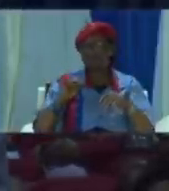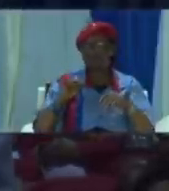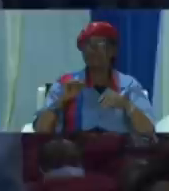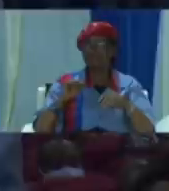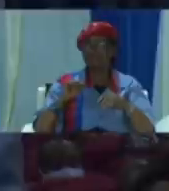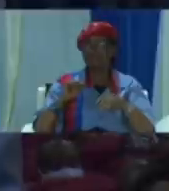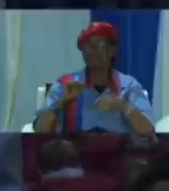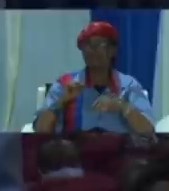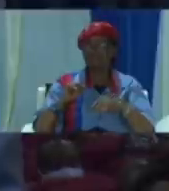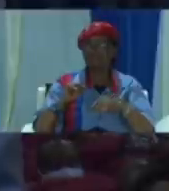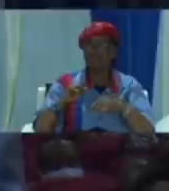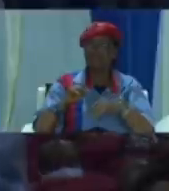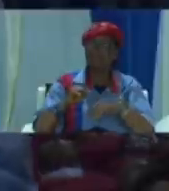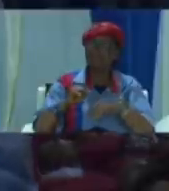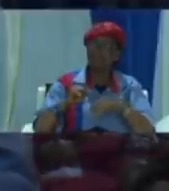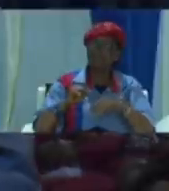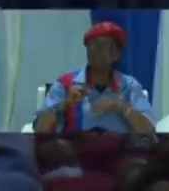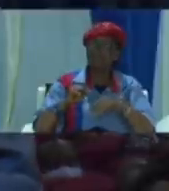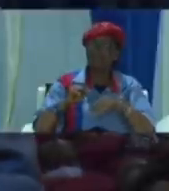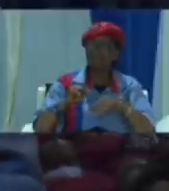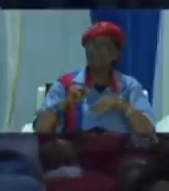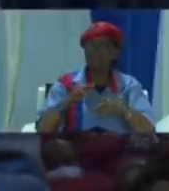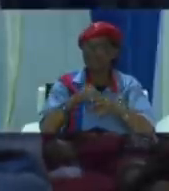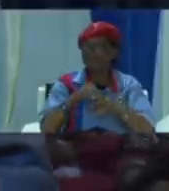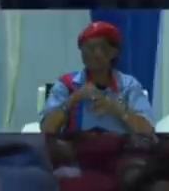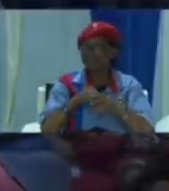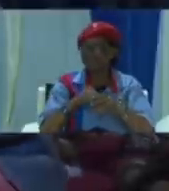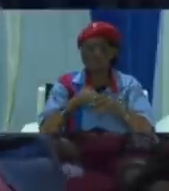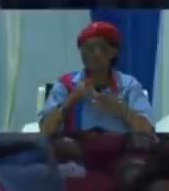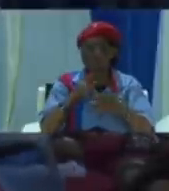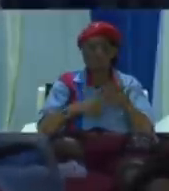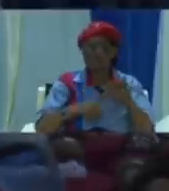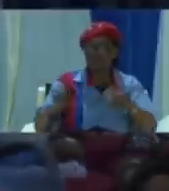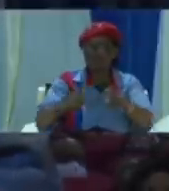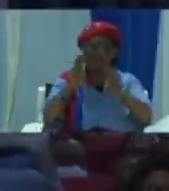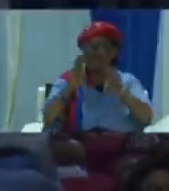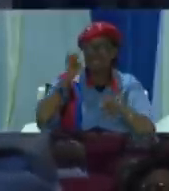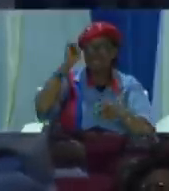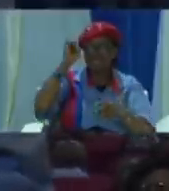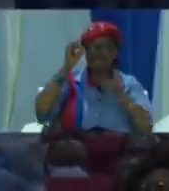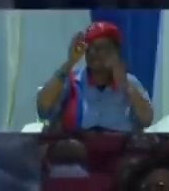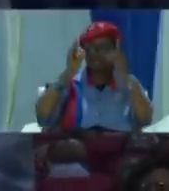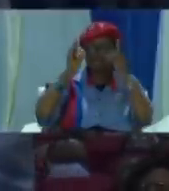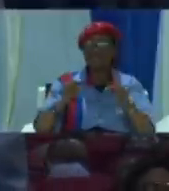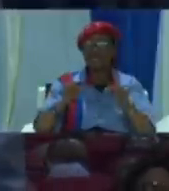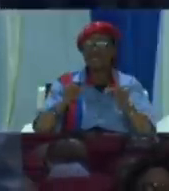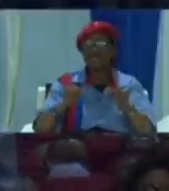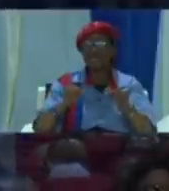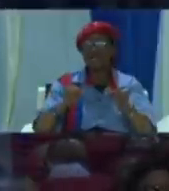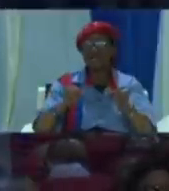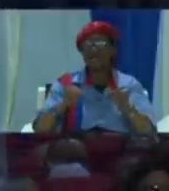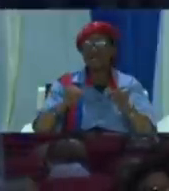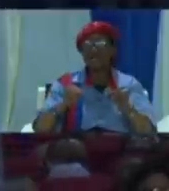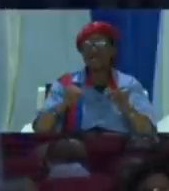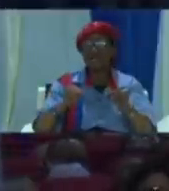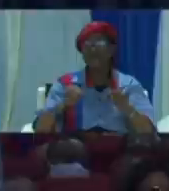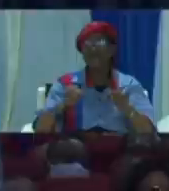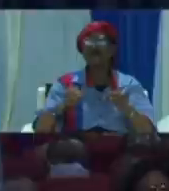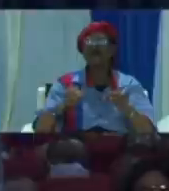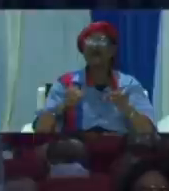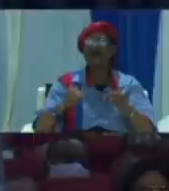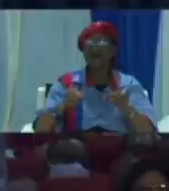in what ways are so and so better than I? Oh no, we gone in lag by la moi if he's on